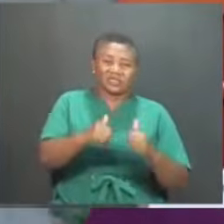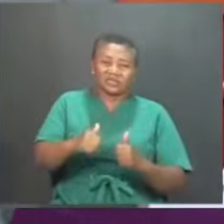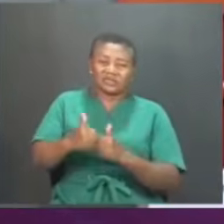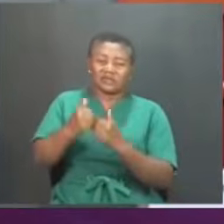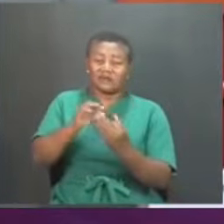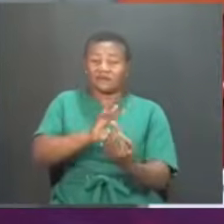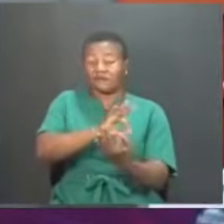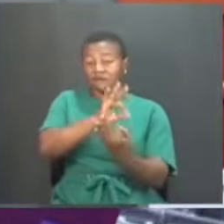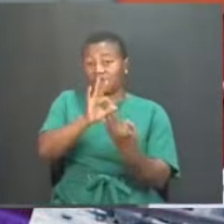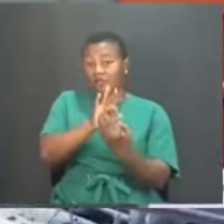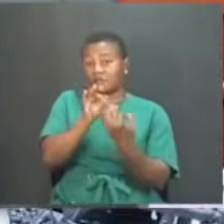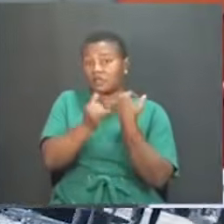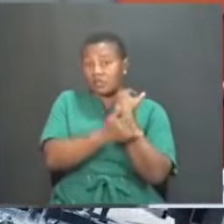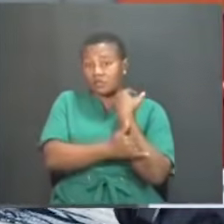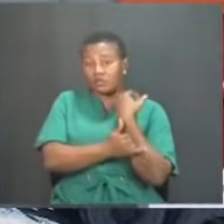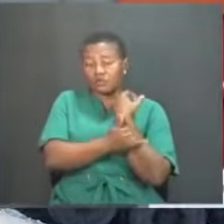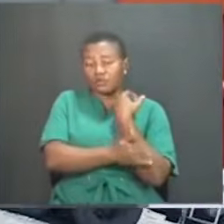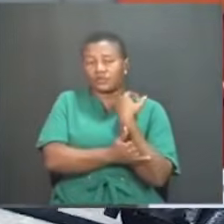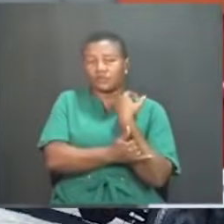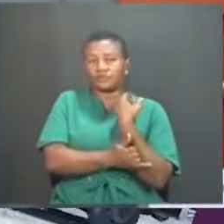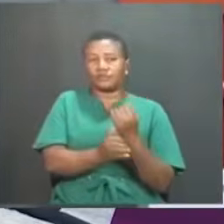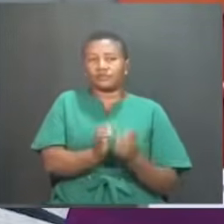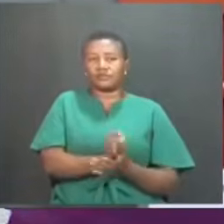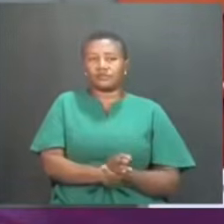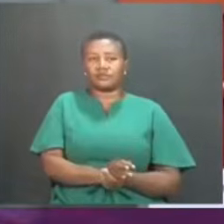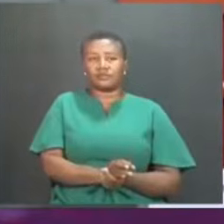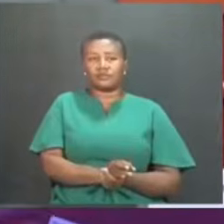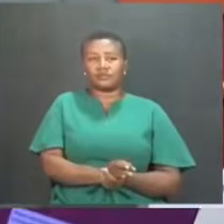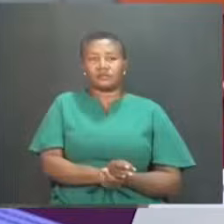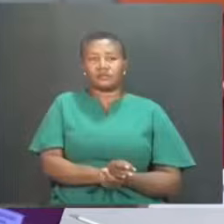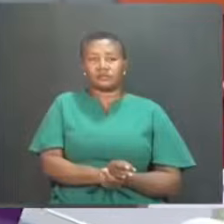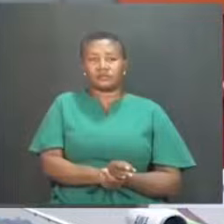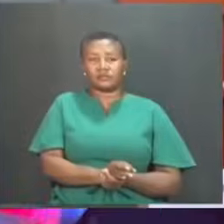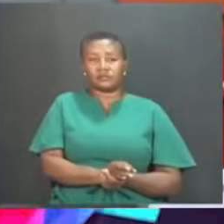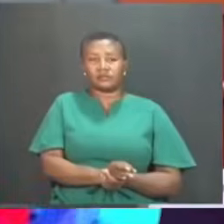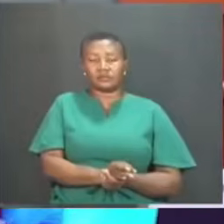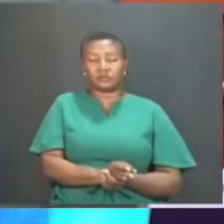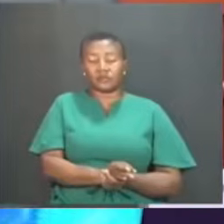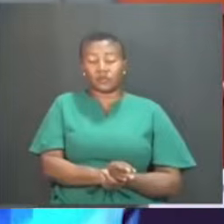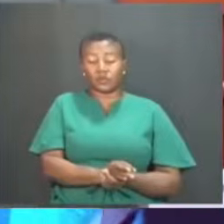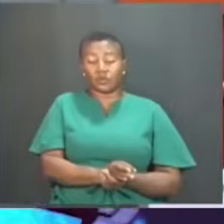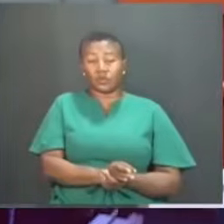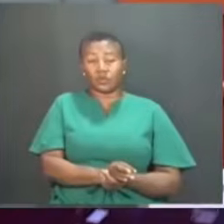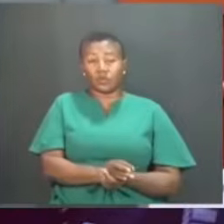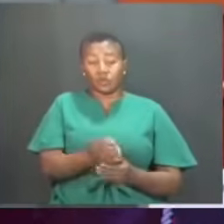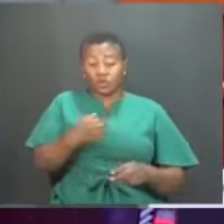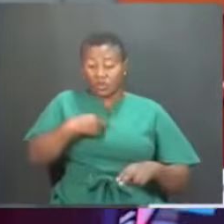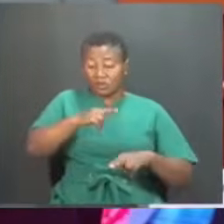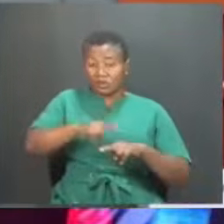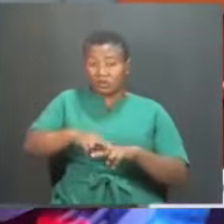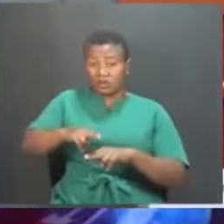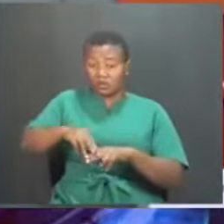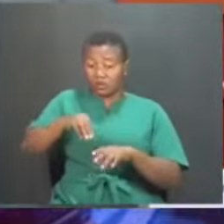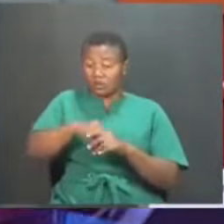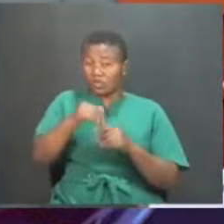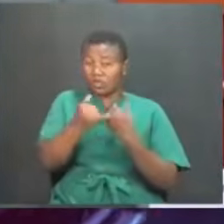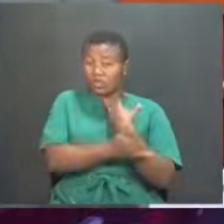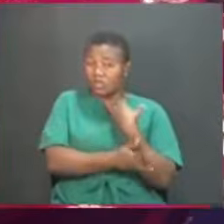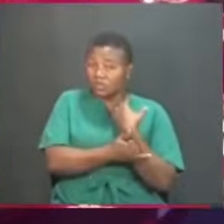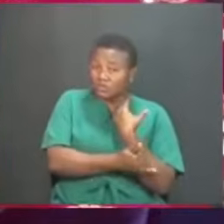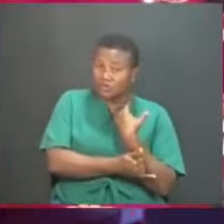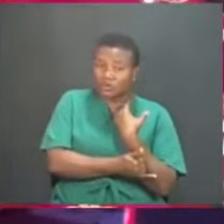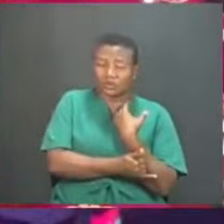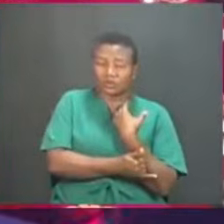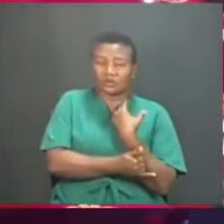country. Mr. Speaker, as a tenterhook that we are sitting on as a country. Mr.